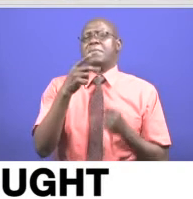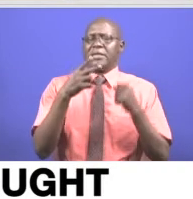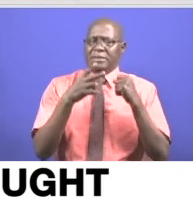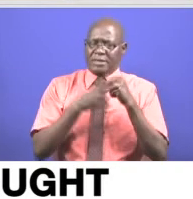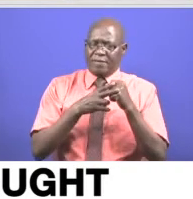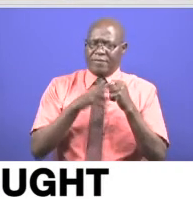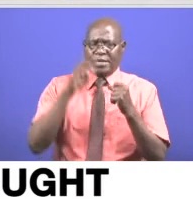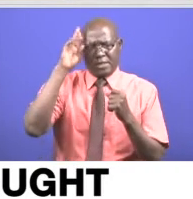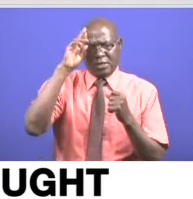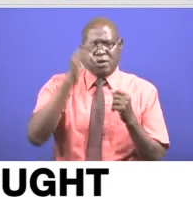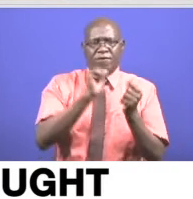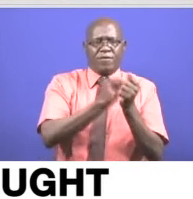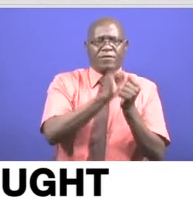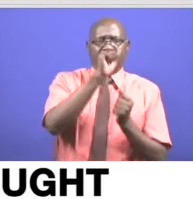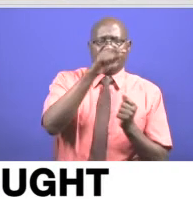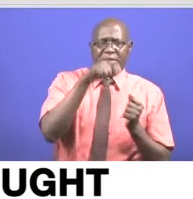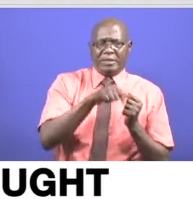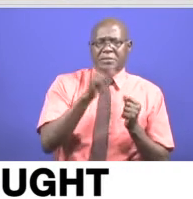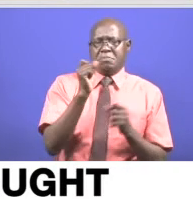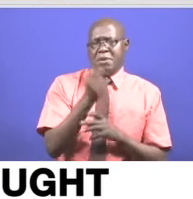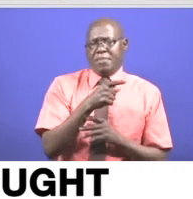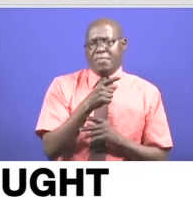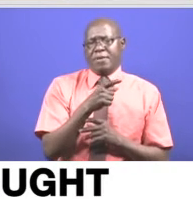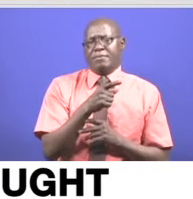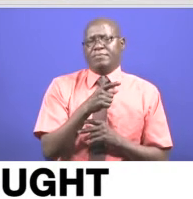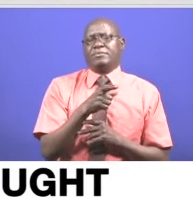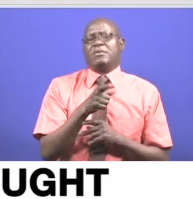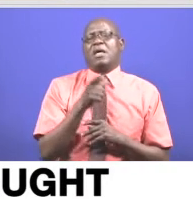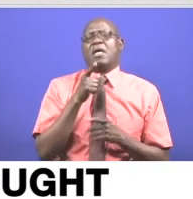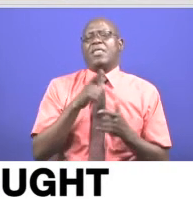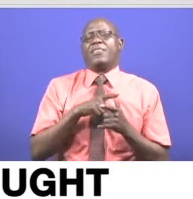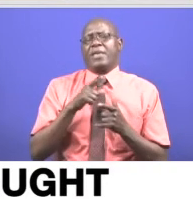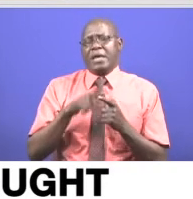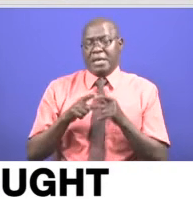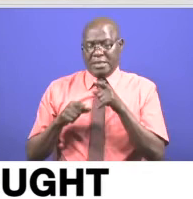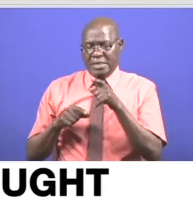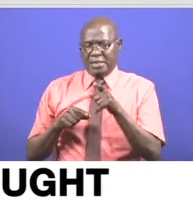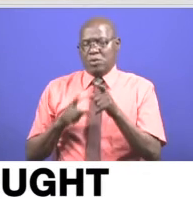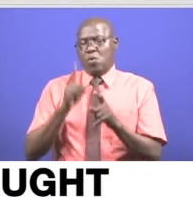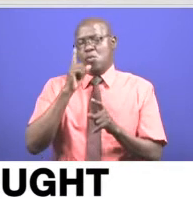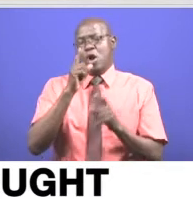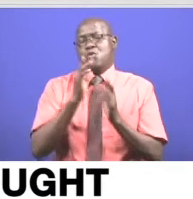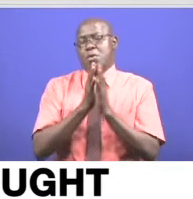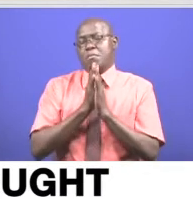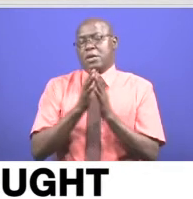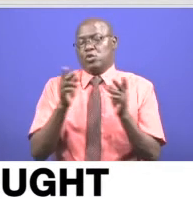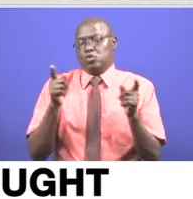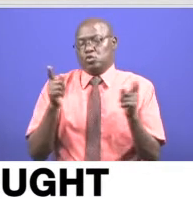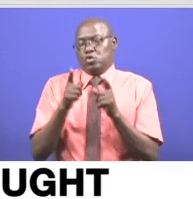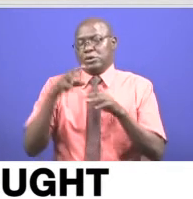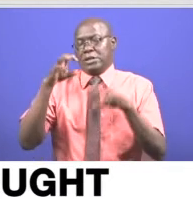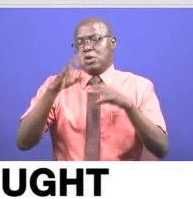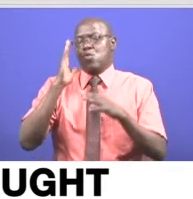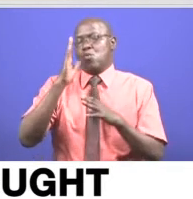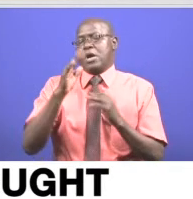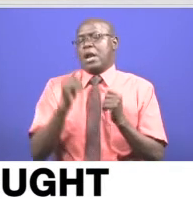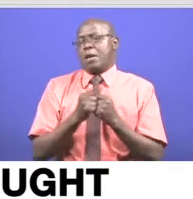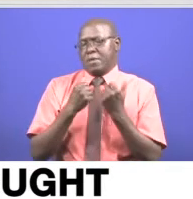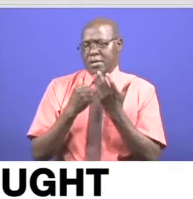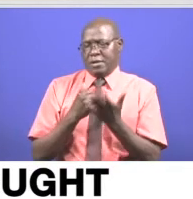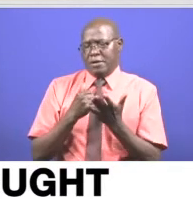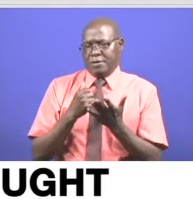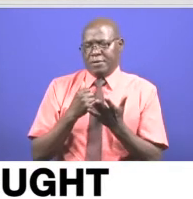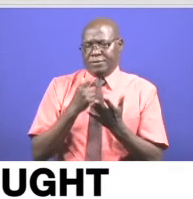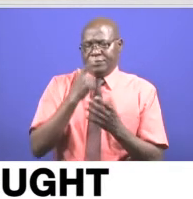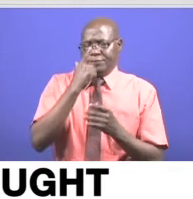the 15th of this month is so that, one, we are praying that the short rains will happen. Mm-hmm. So that